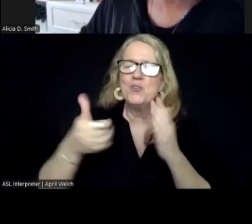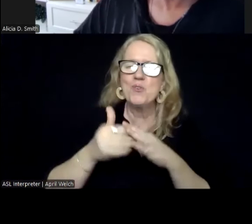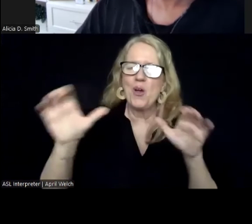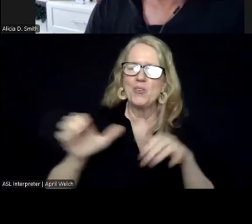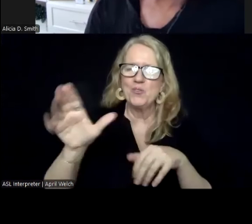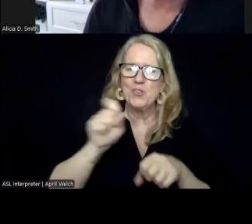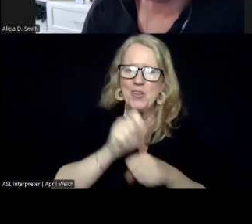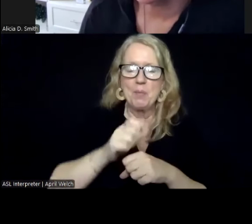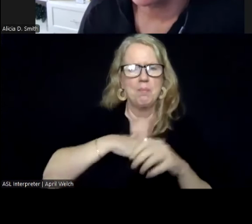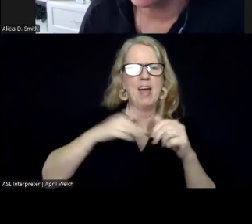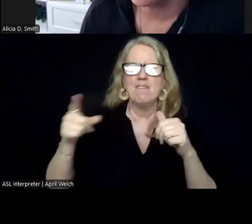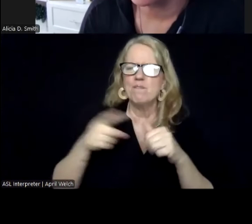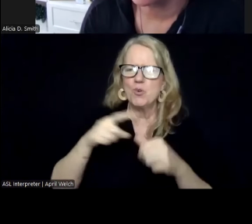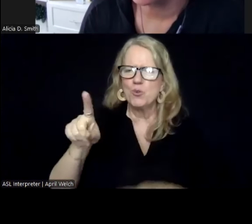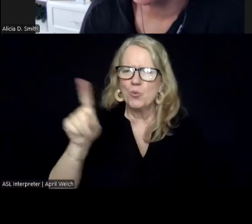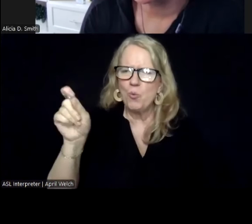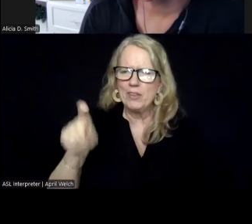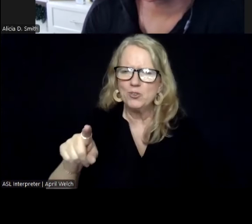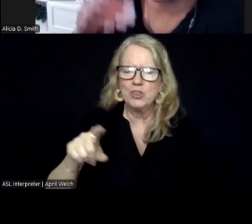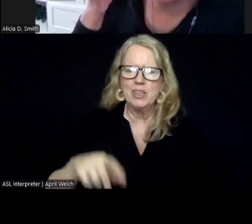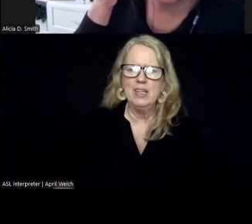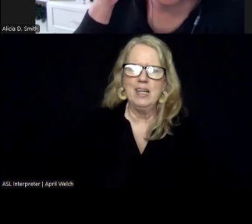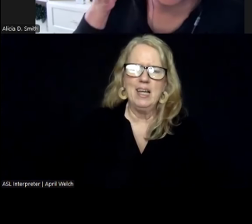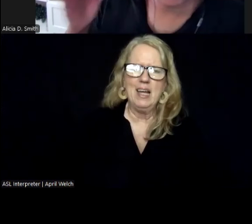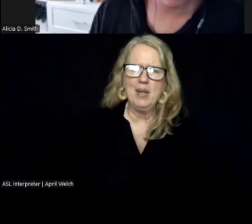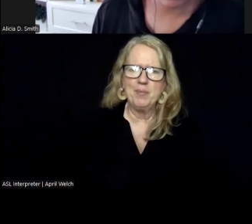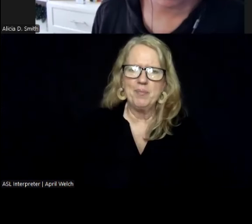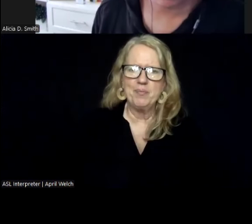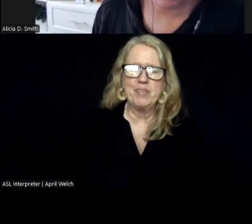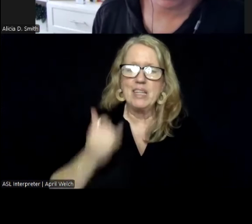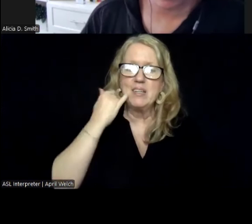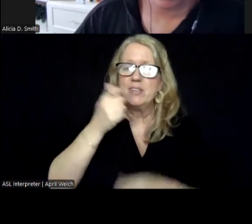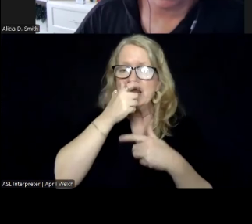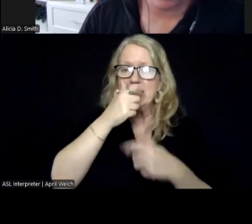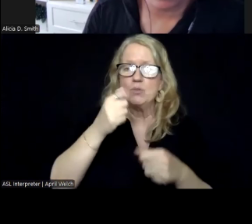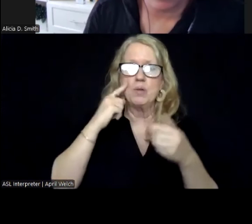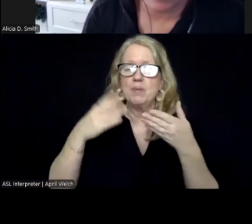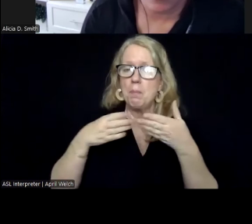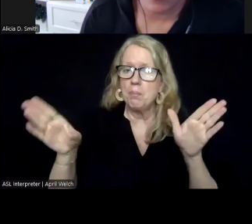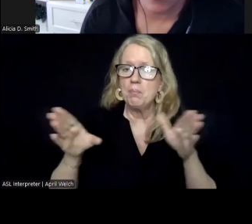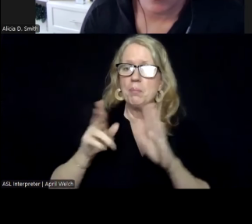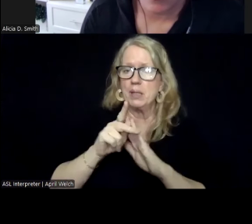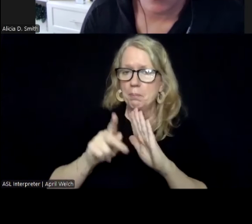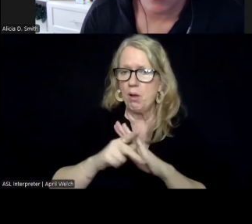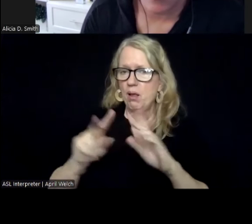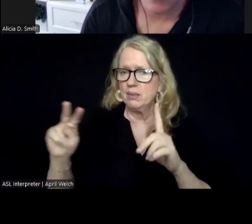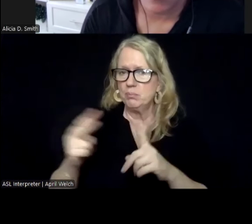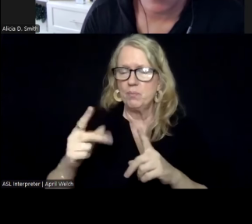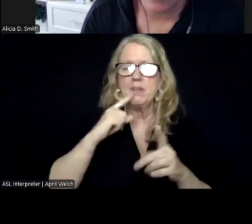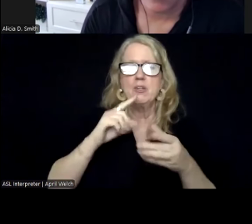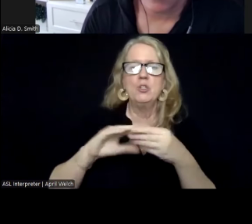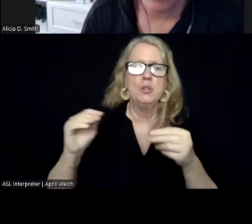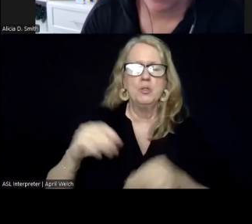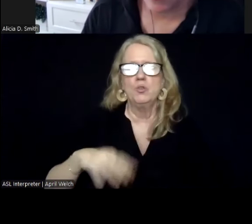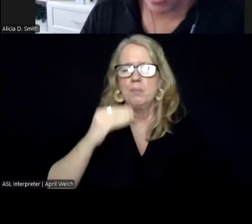And my first question as someone who is interested in the public policy side of things, and you mentioned the home